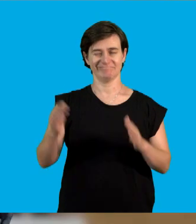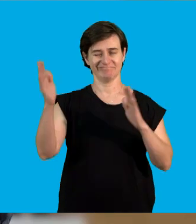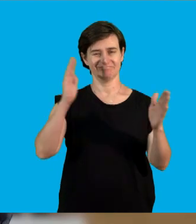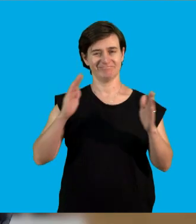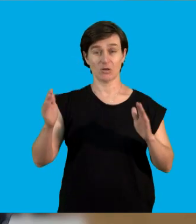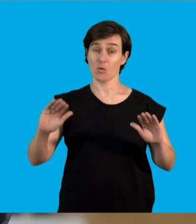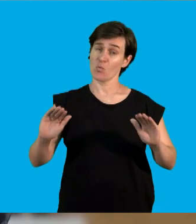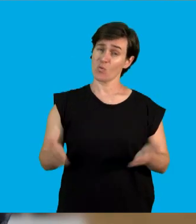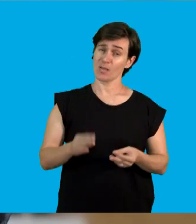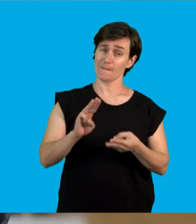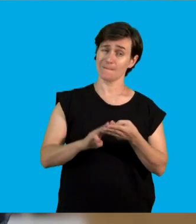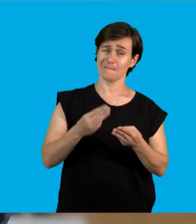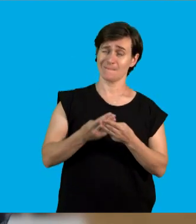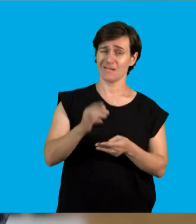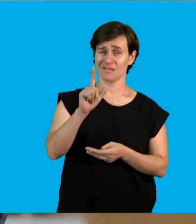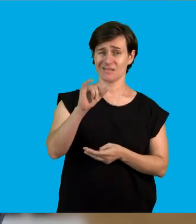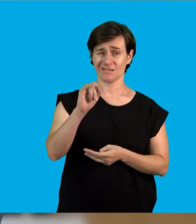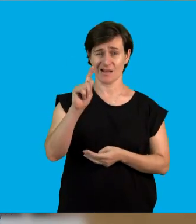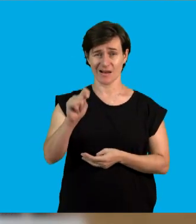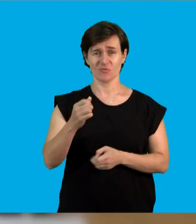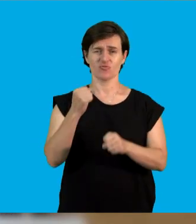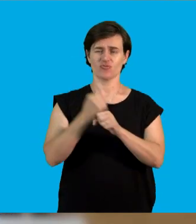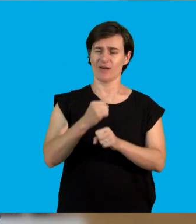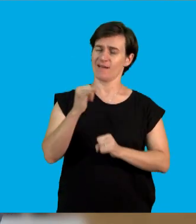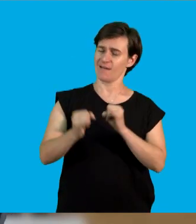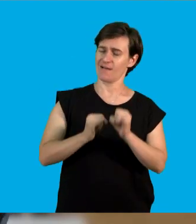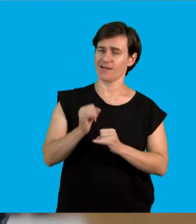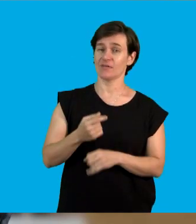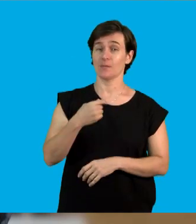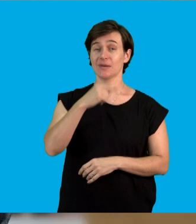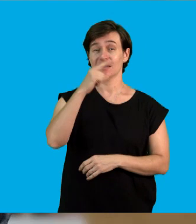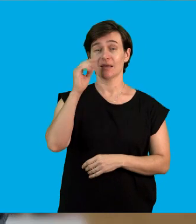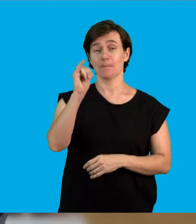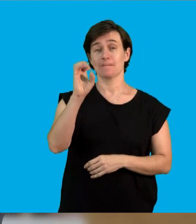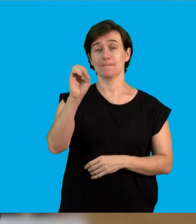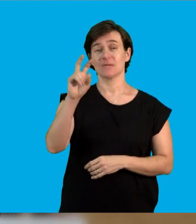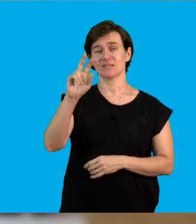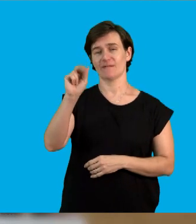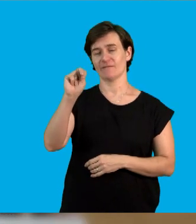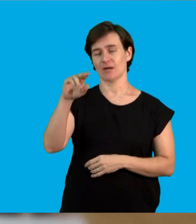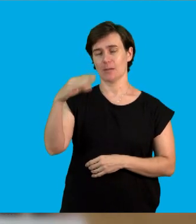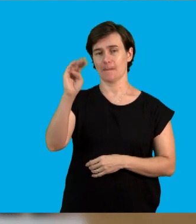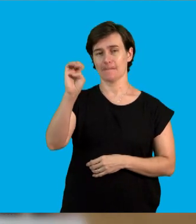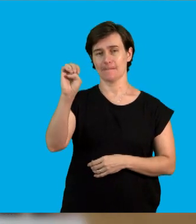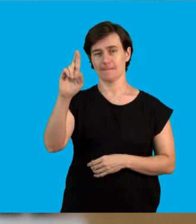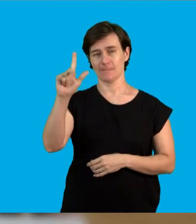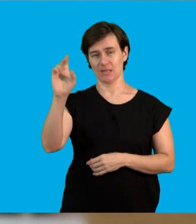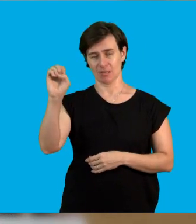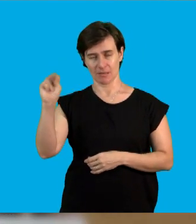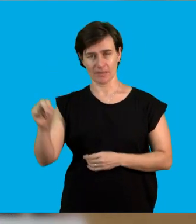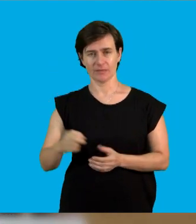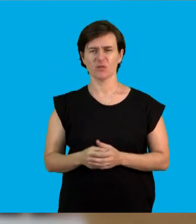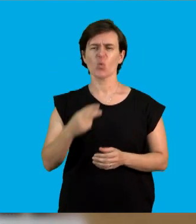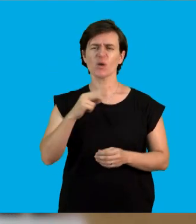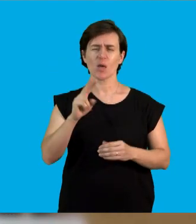Good day learners, welcome to Mathematical Literacy Grade 11. I am Miss Ninobert Vermeulen and now we're going to look